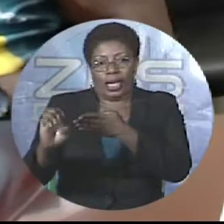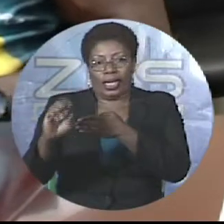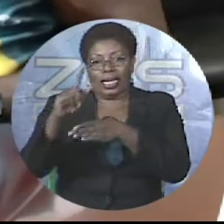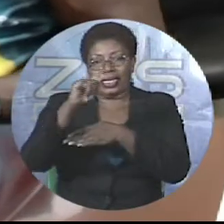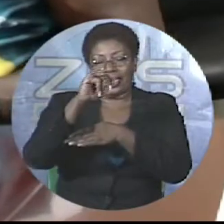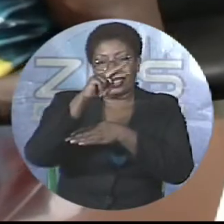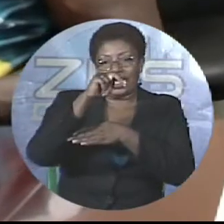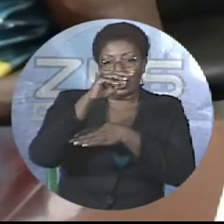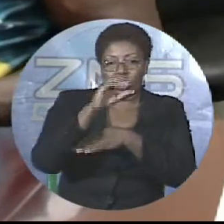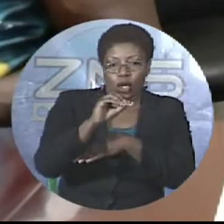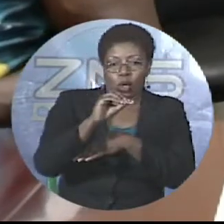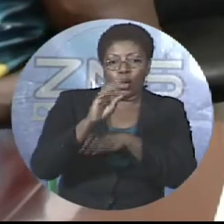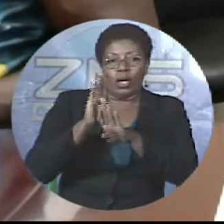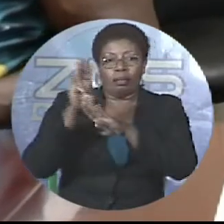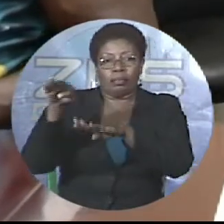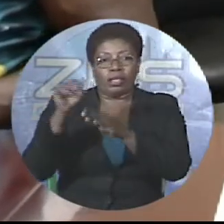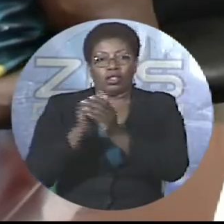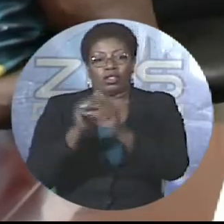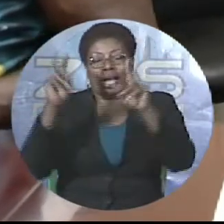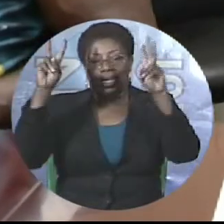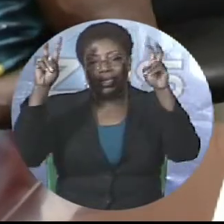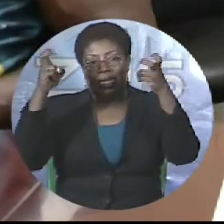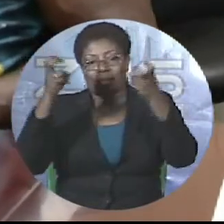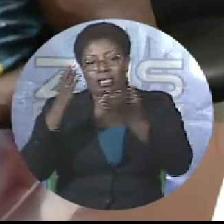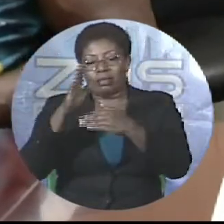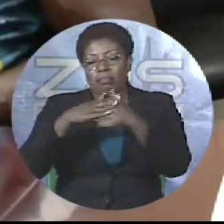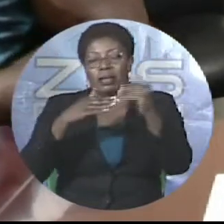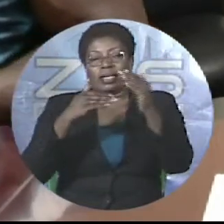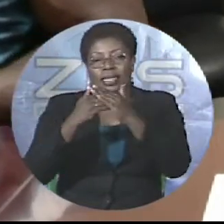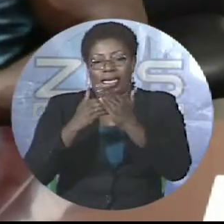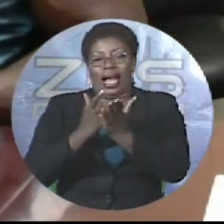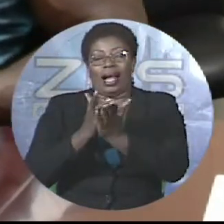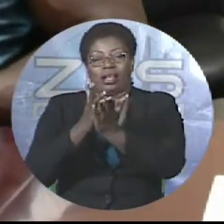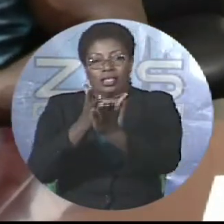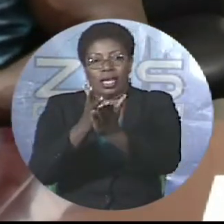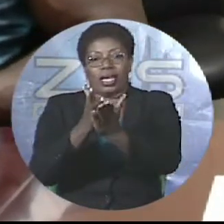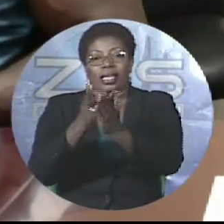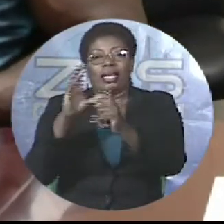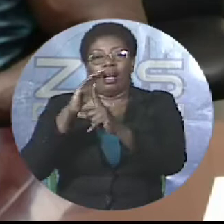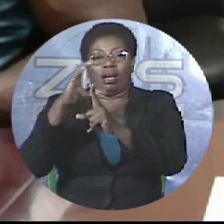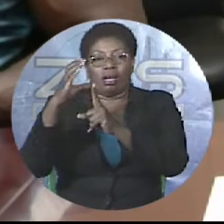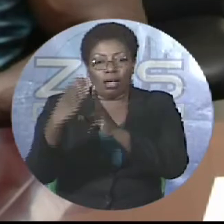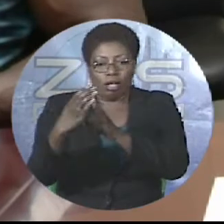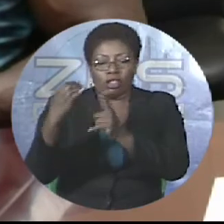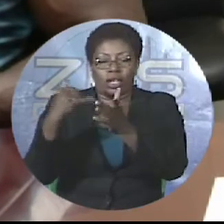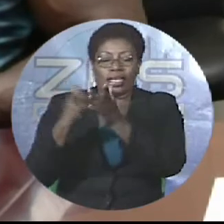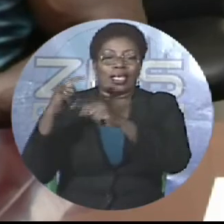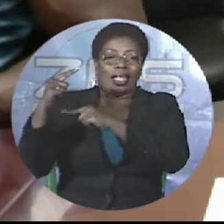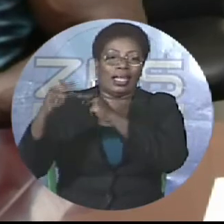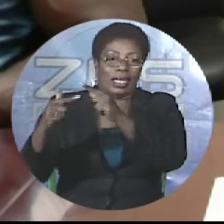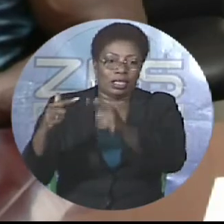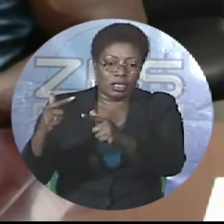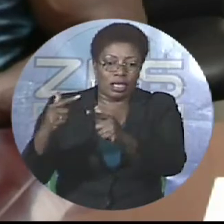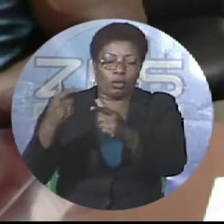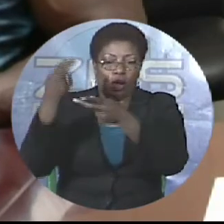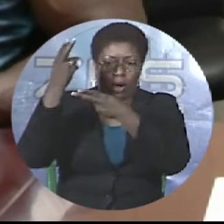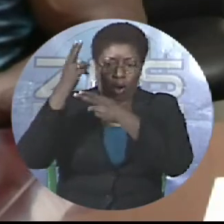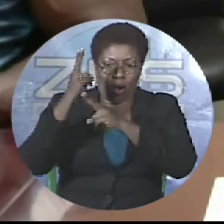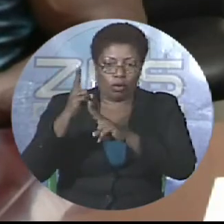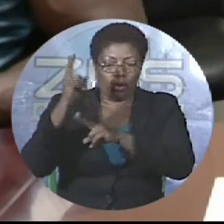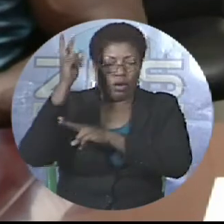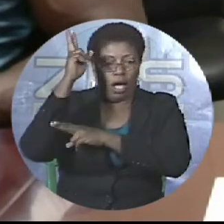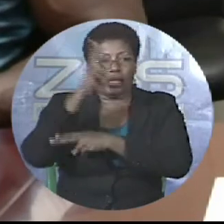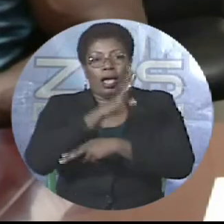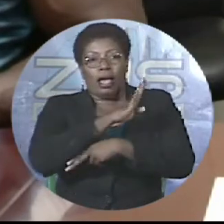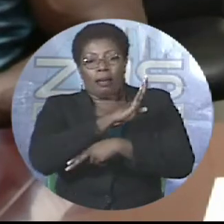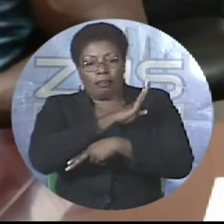This year our theme is rebuilding our sailing culture. It's a legacy. And we are honoring Mr. Kennard Bethel, who is a